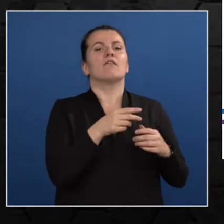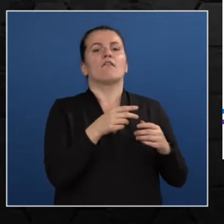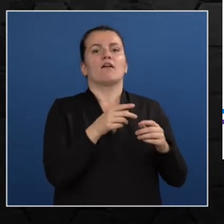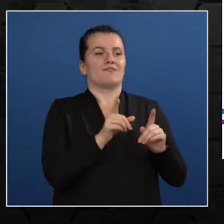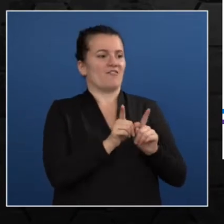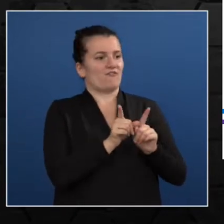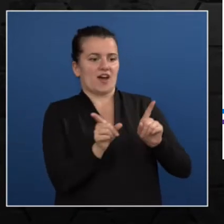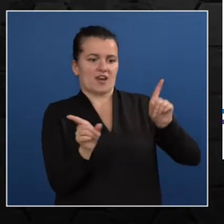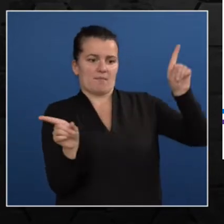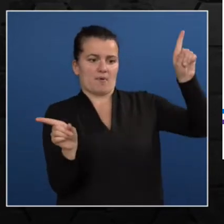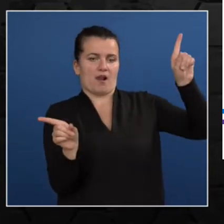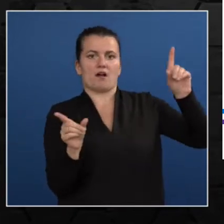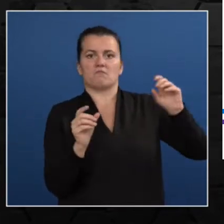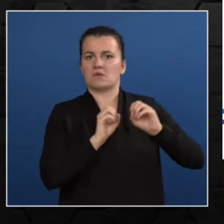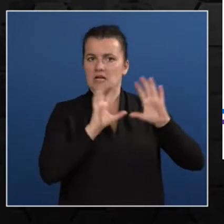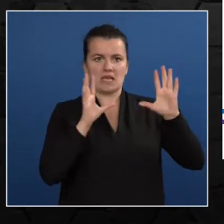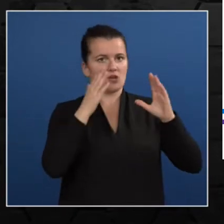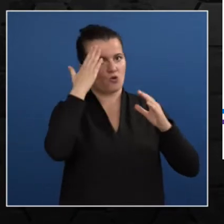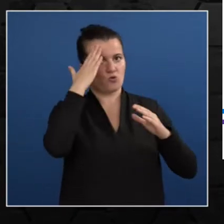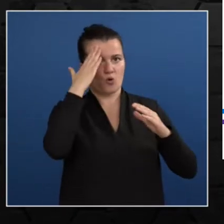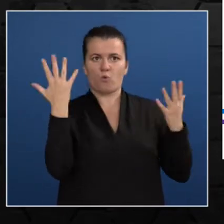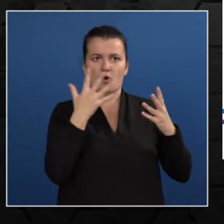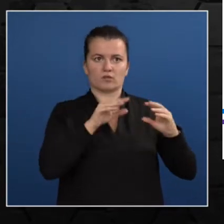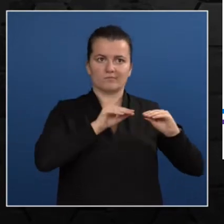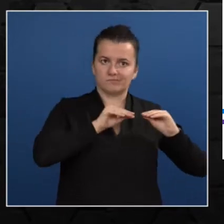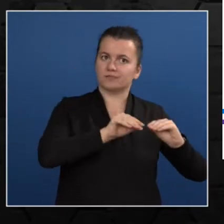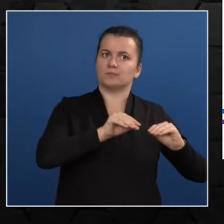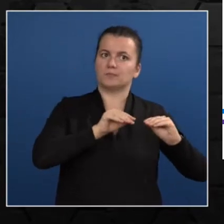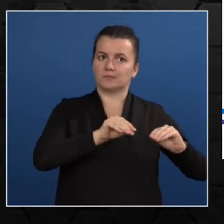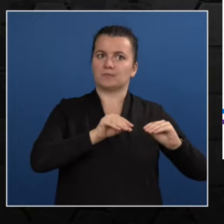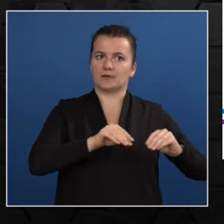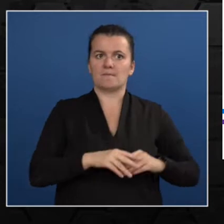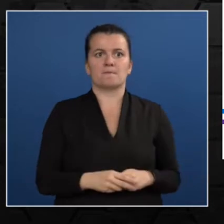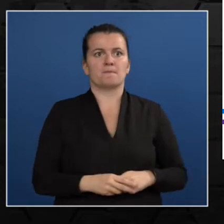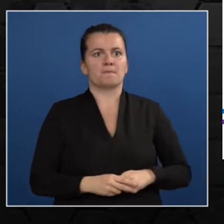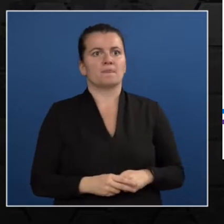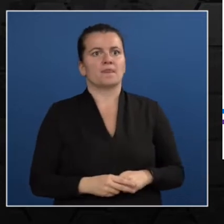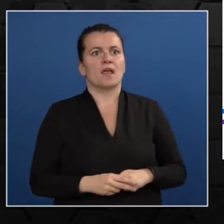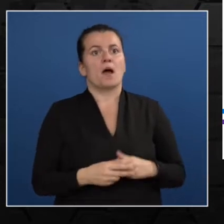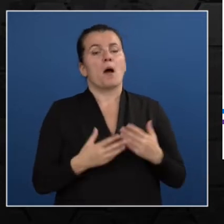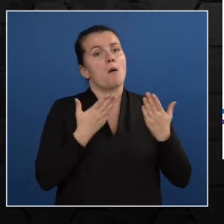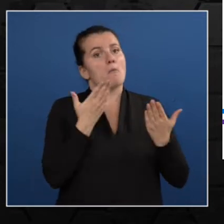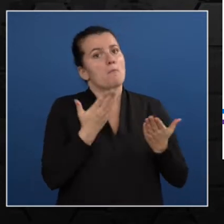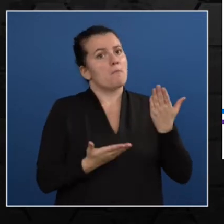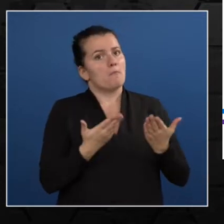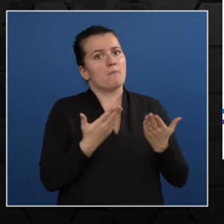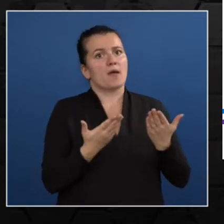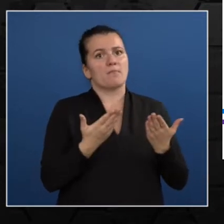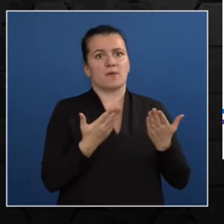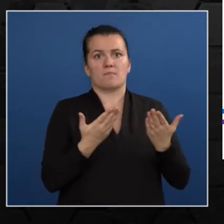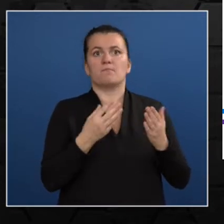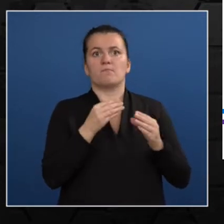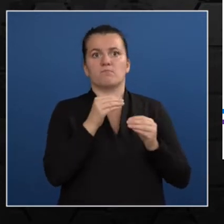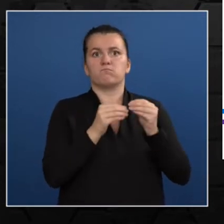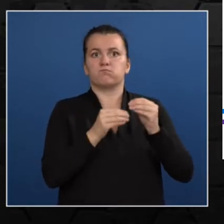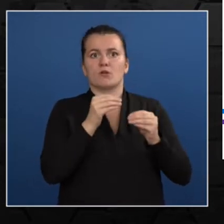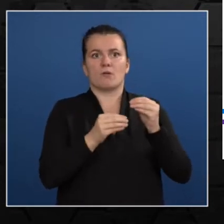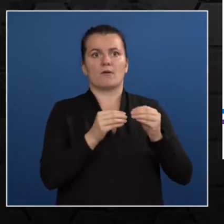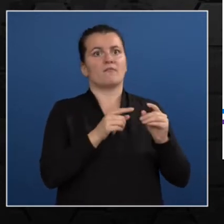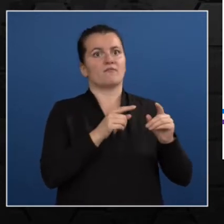values, like whenever you're predicting something which is something discrete, it comes under the domain of